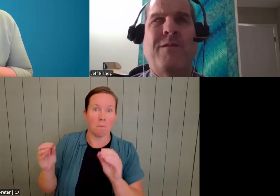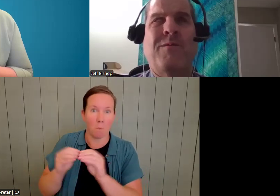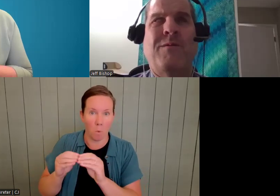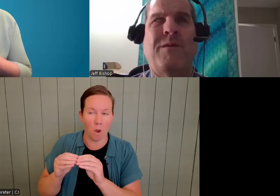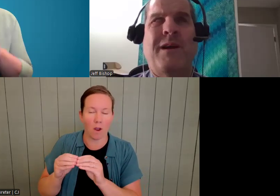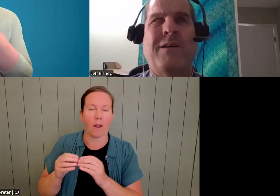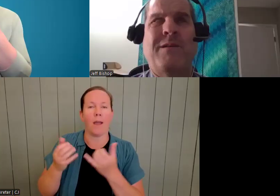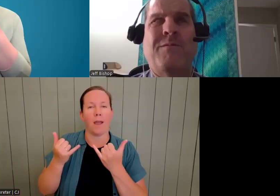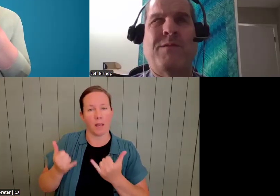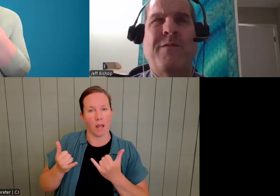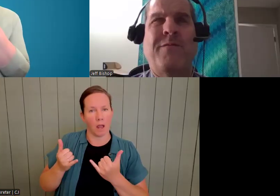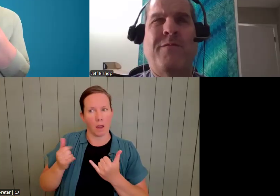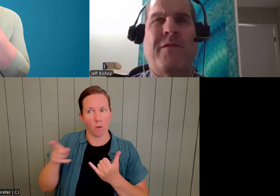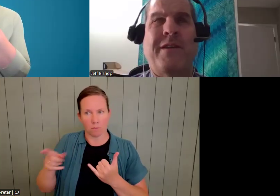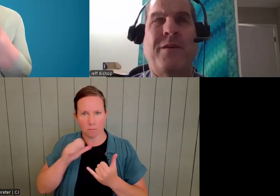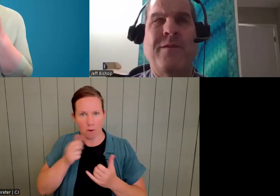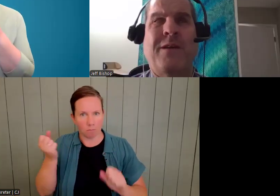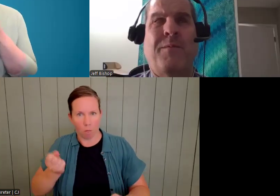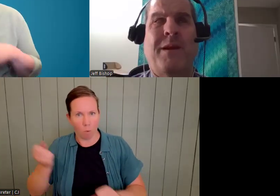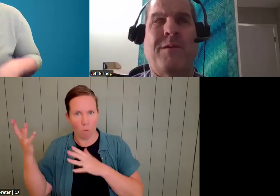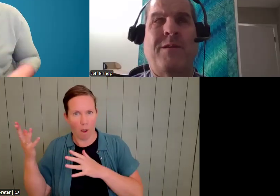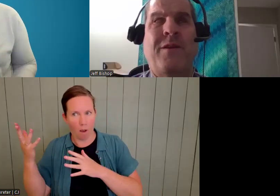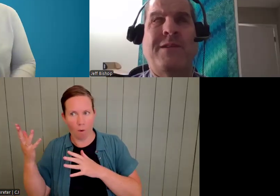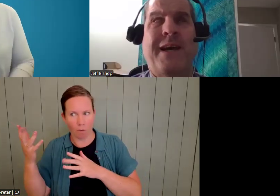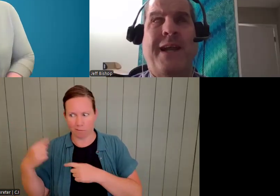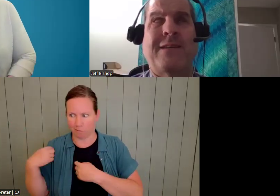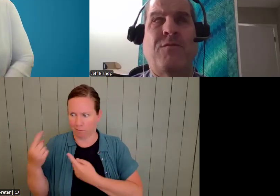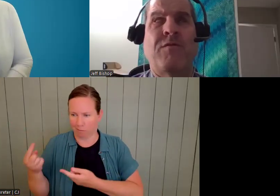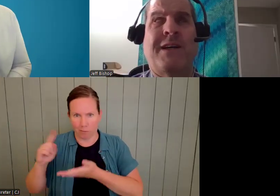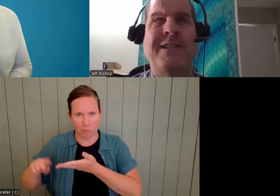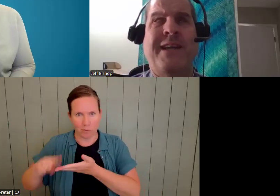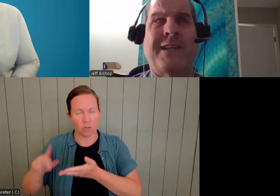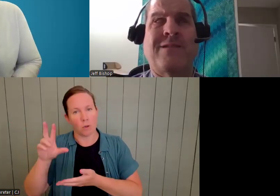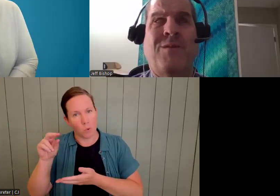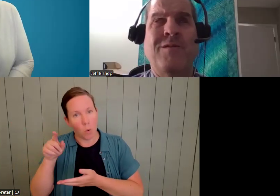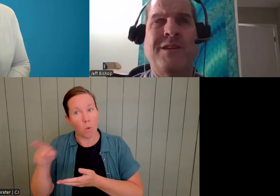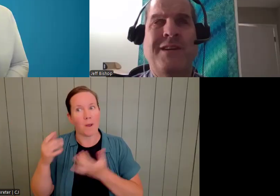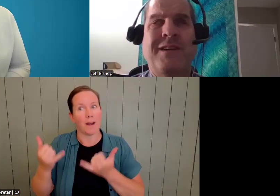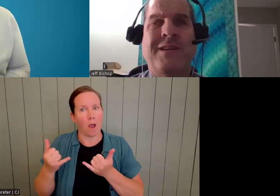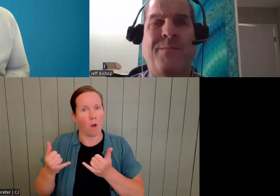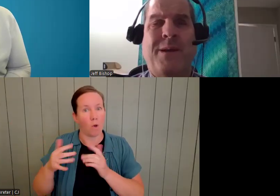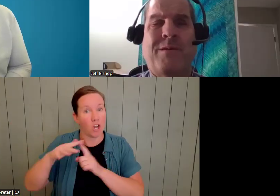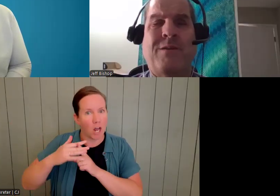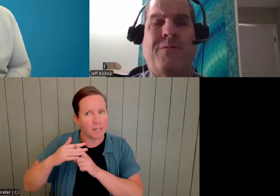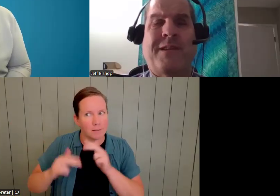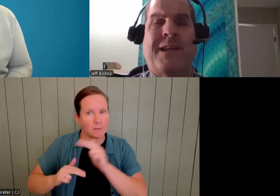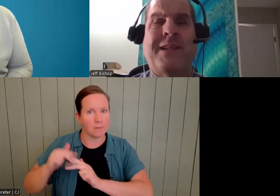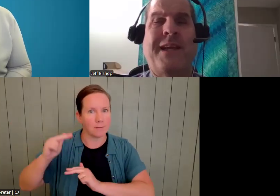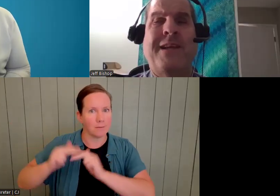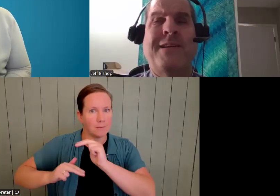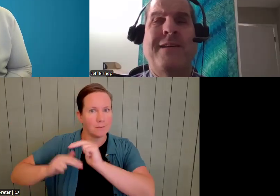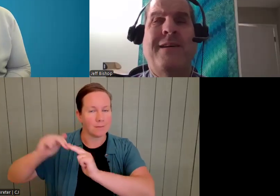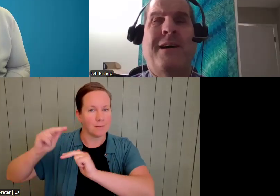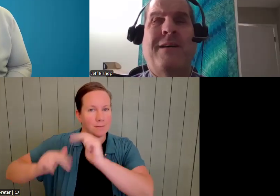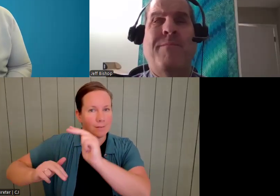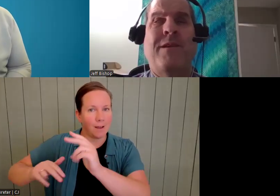it was referring to, and it will be able to use that as quote context quote to be able to